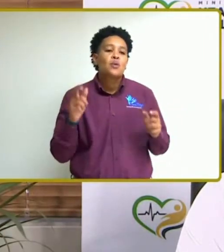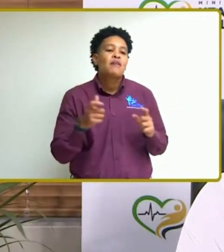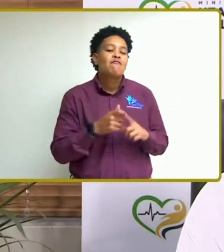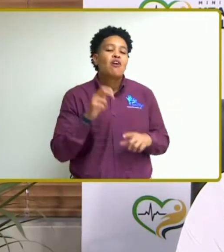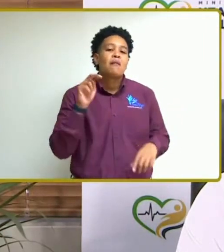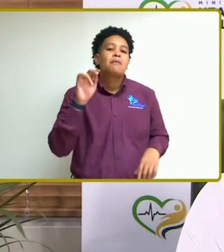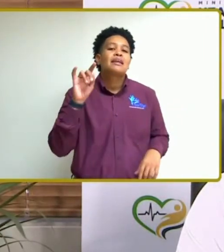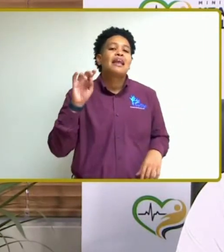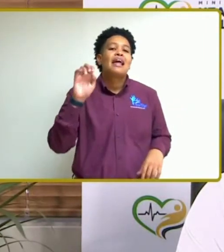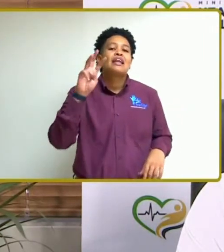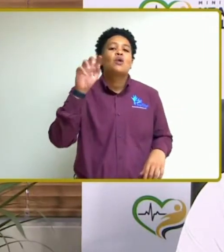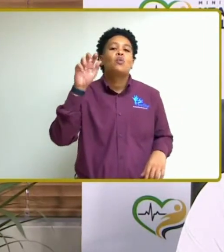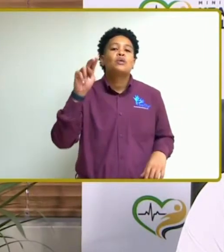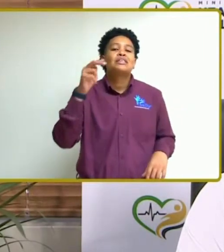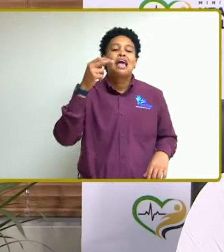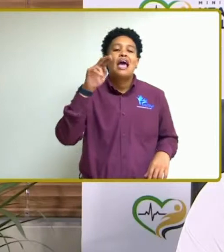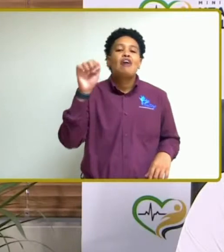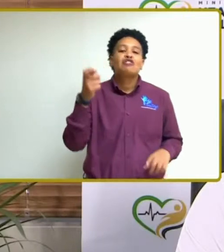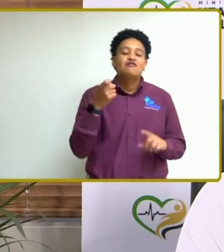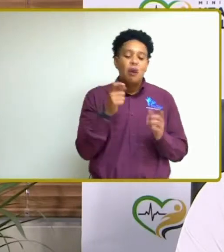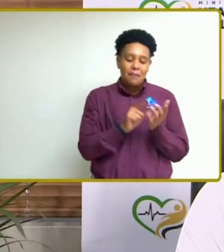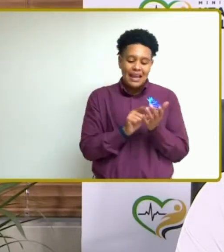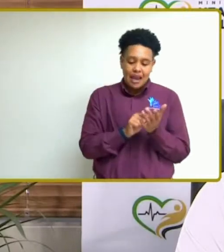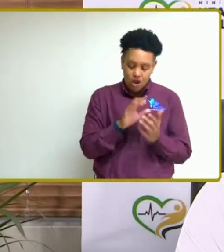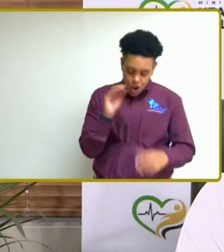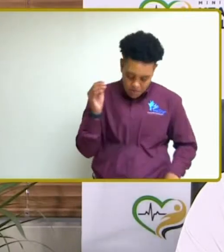Nadine Wilson-Harris from the Gleaner.